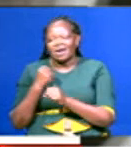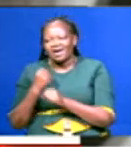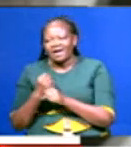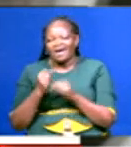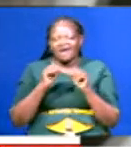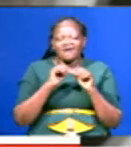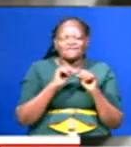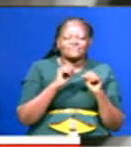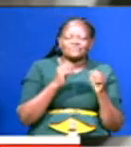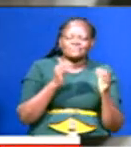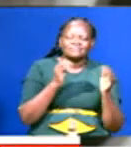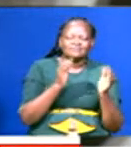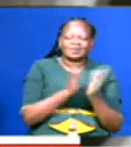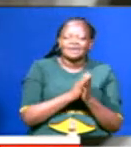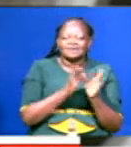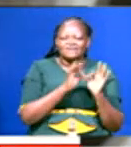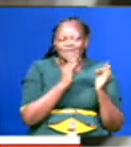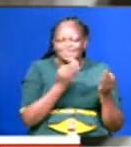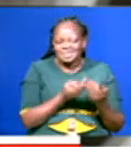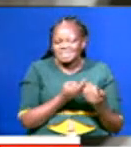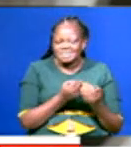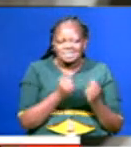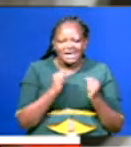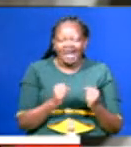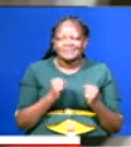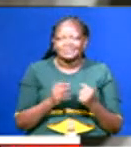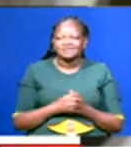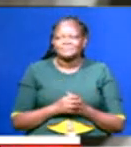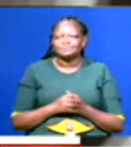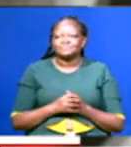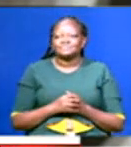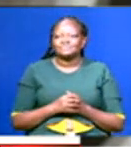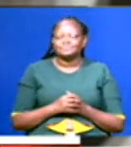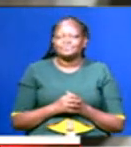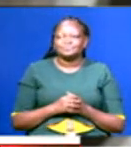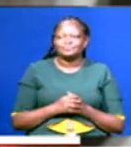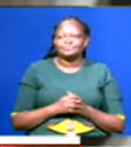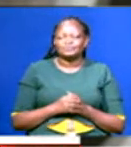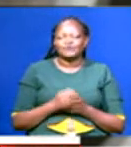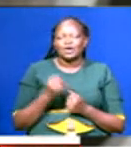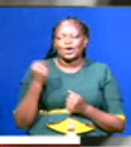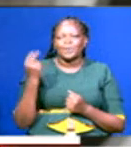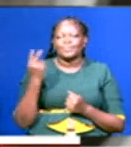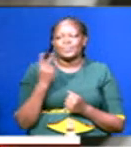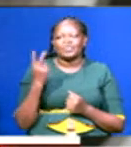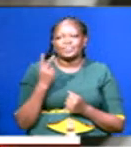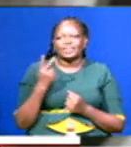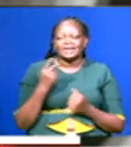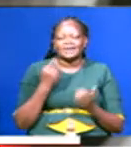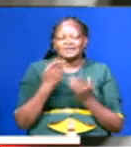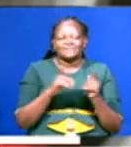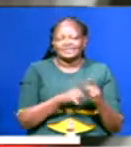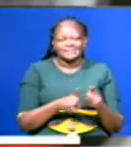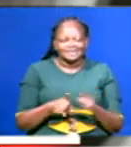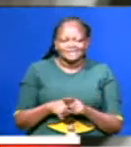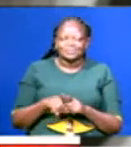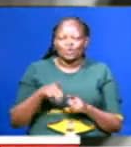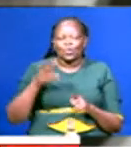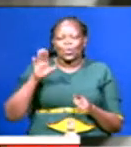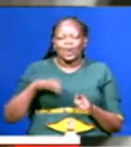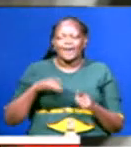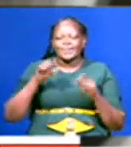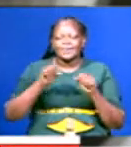military duties. Lieutenant Colonel Martha Waivaka served as the women corps commander